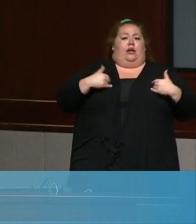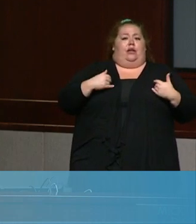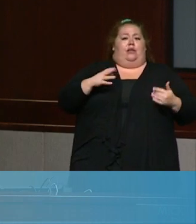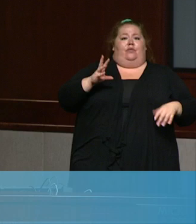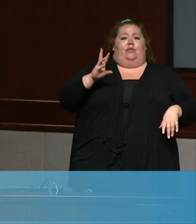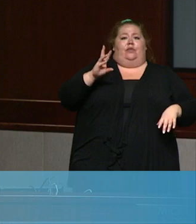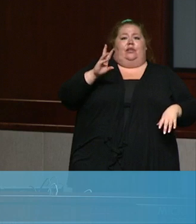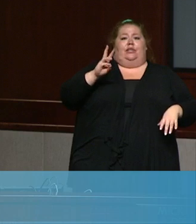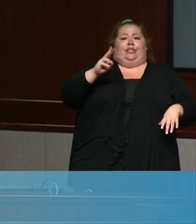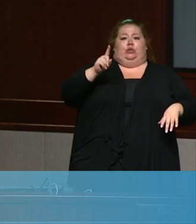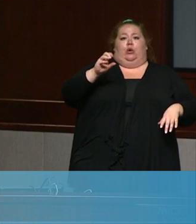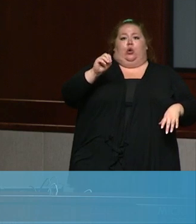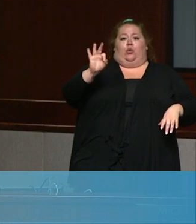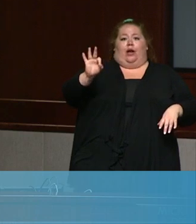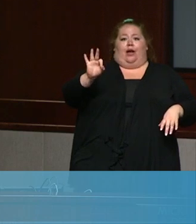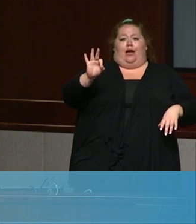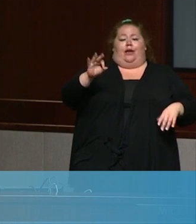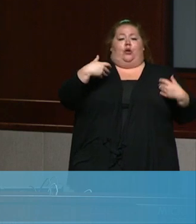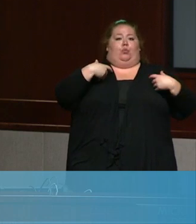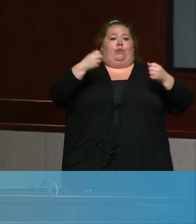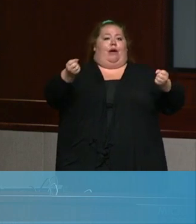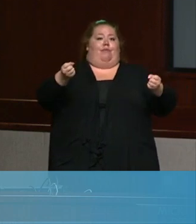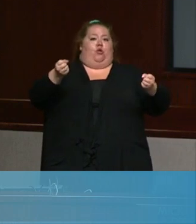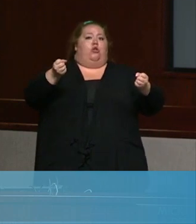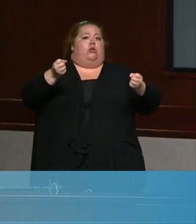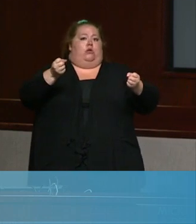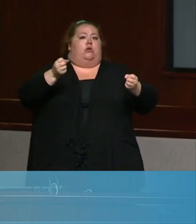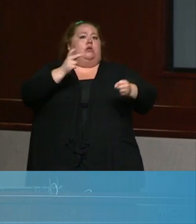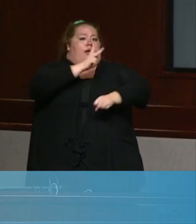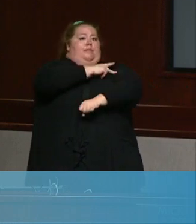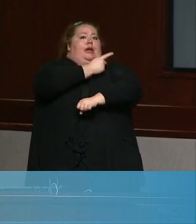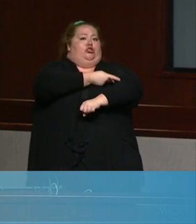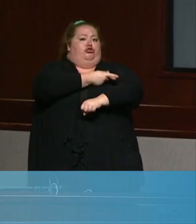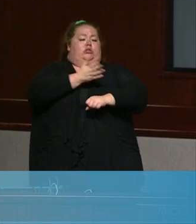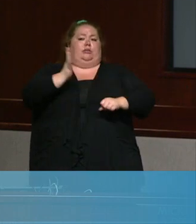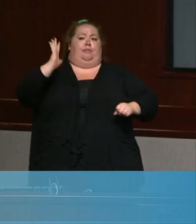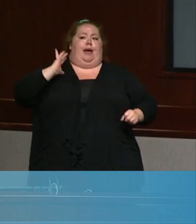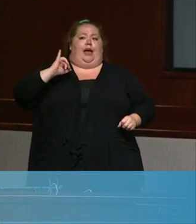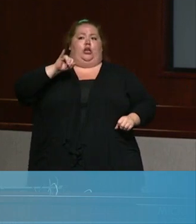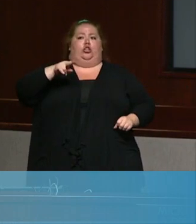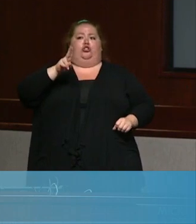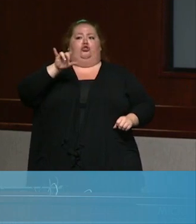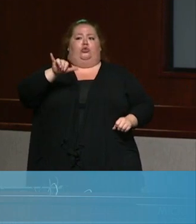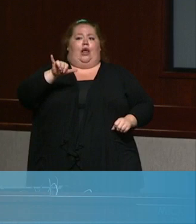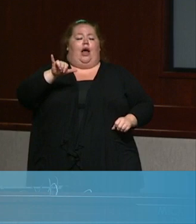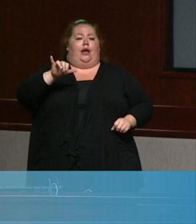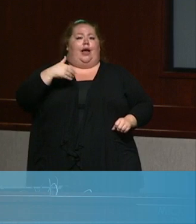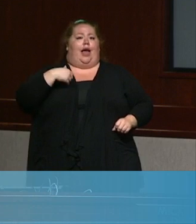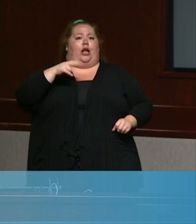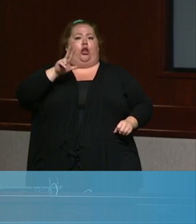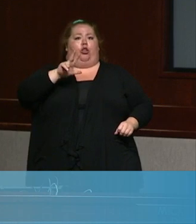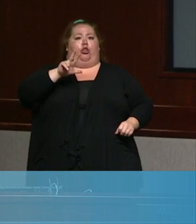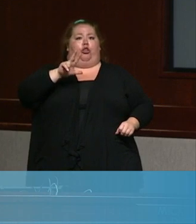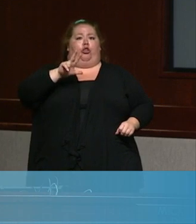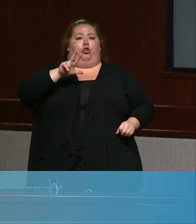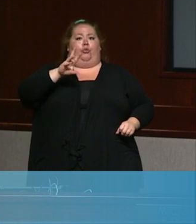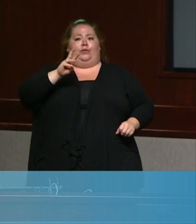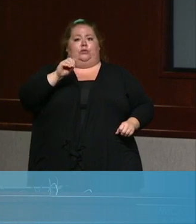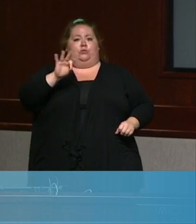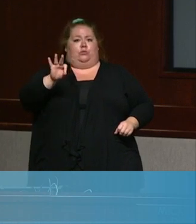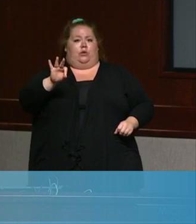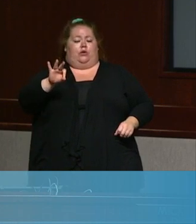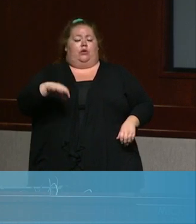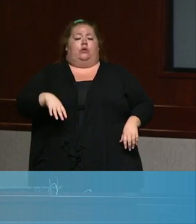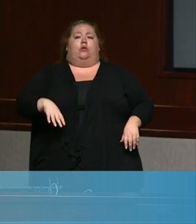6,109 recovered patients. 6,109. Back on July 1st, we had 3,690. So that's an increase of about